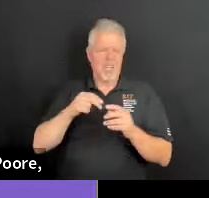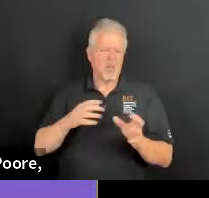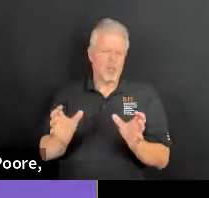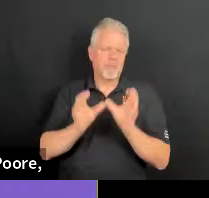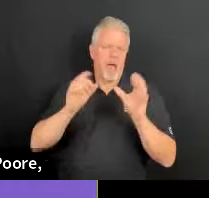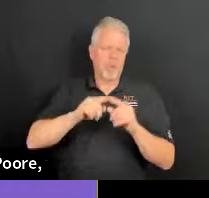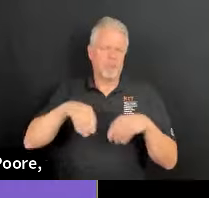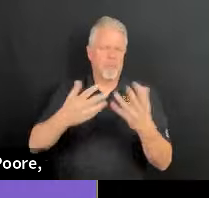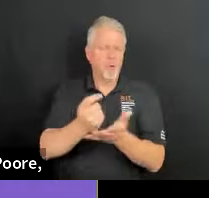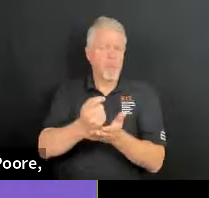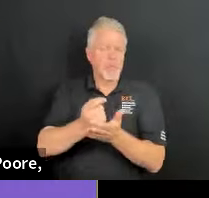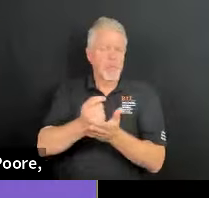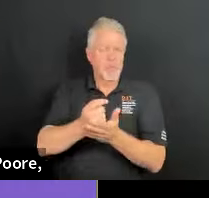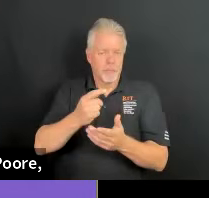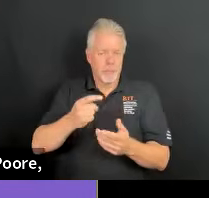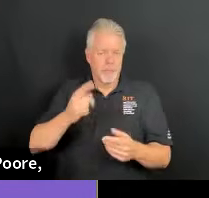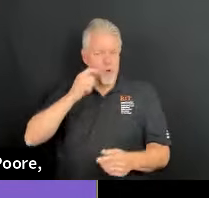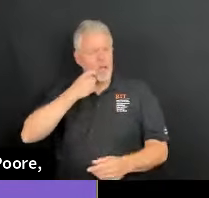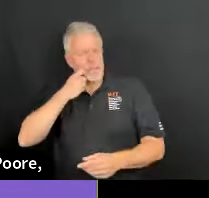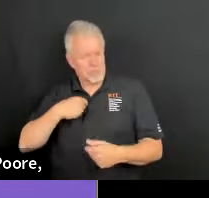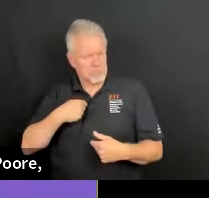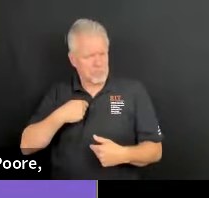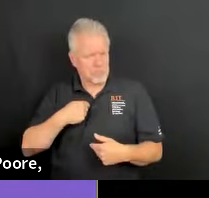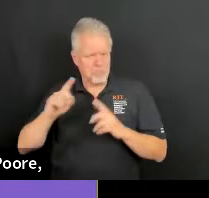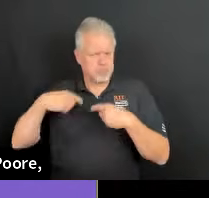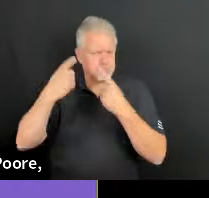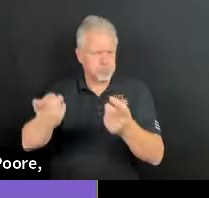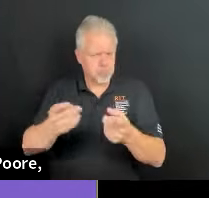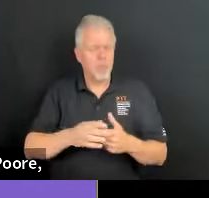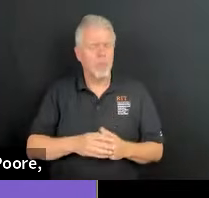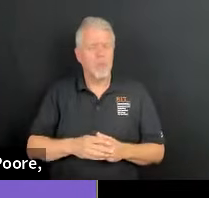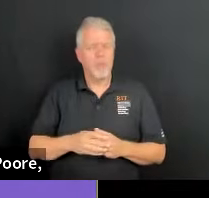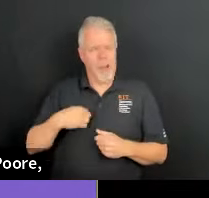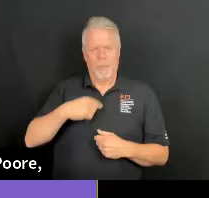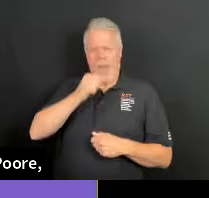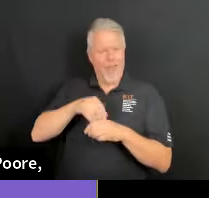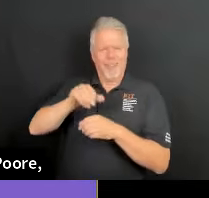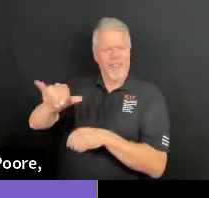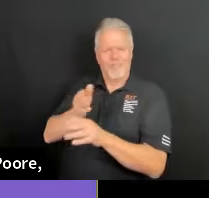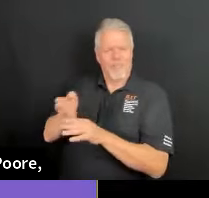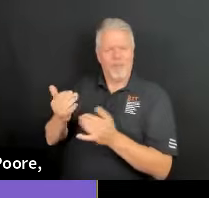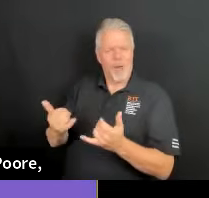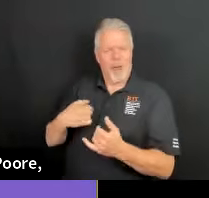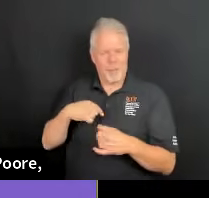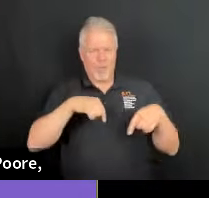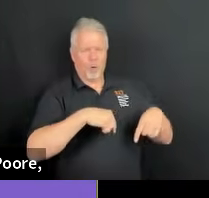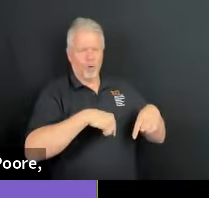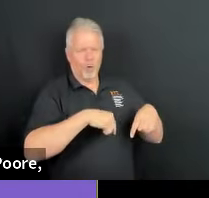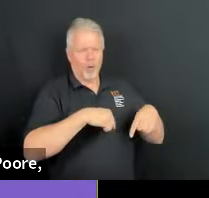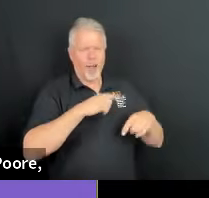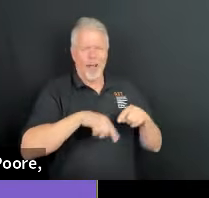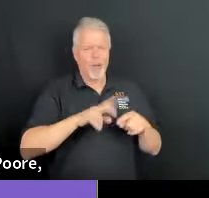Myself, I'm certified as a counselor for addiction, have been for a